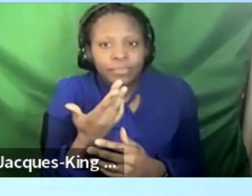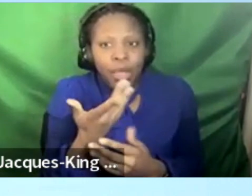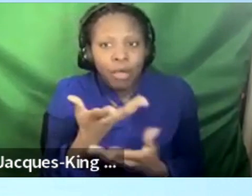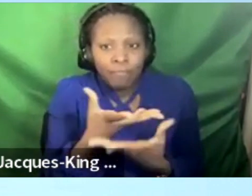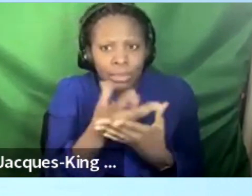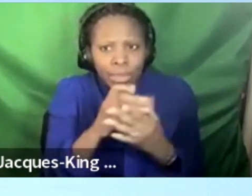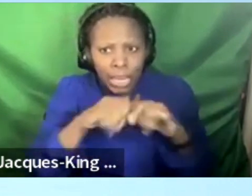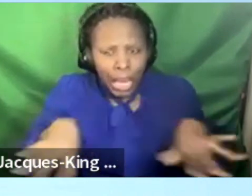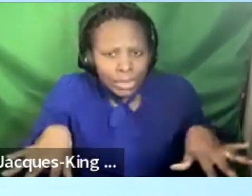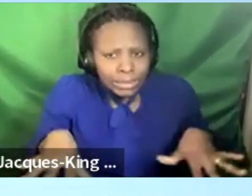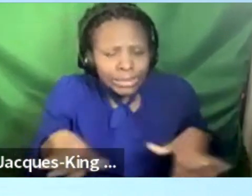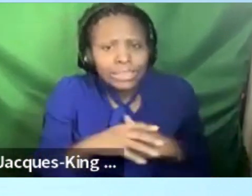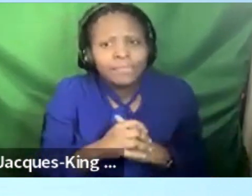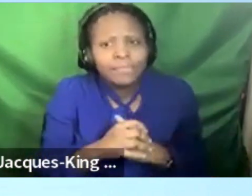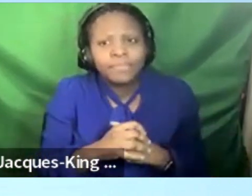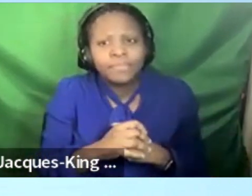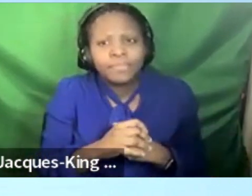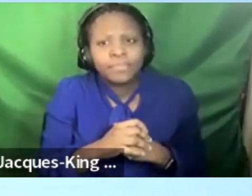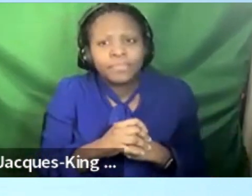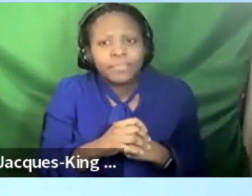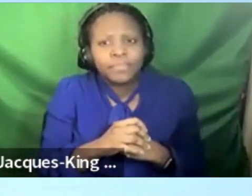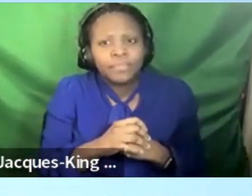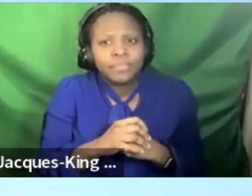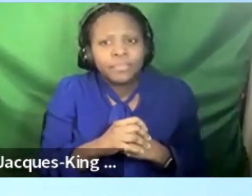the master mistress of my passion.